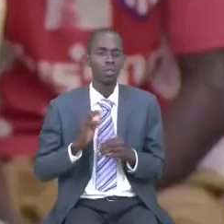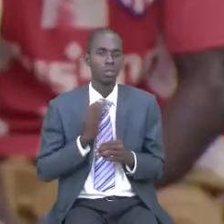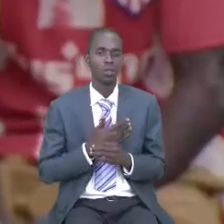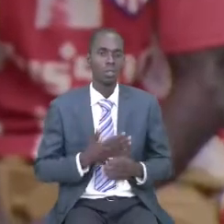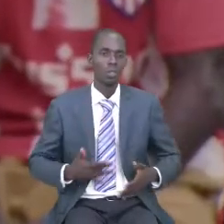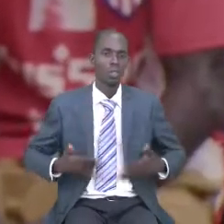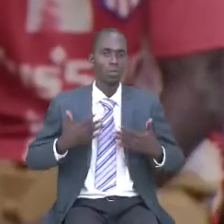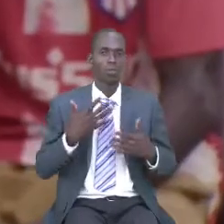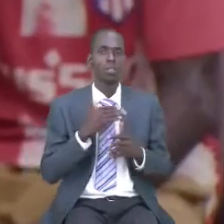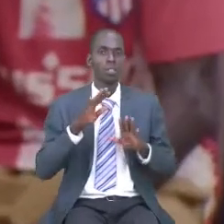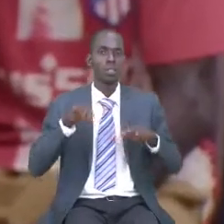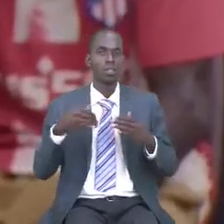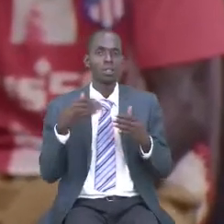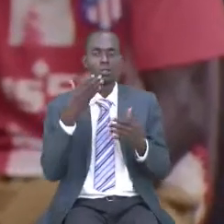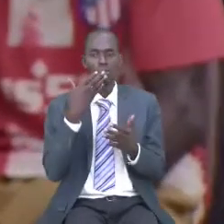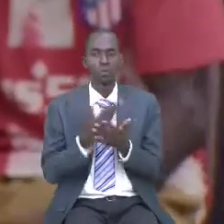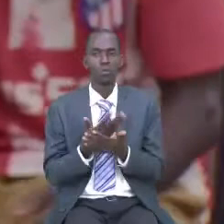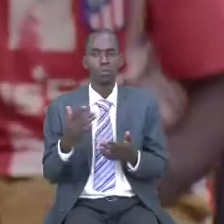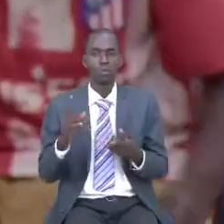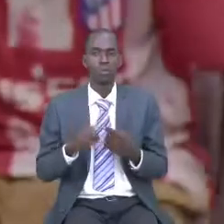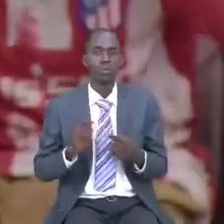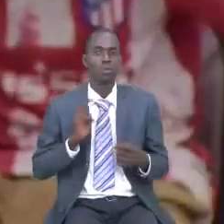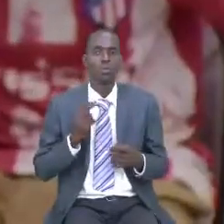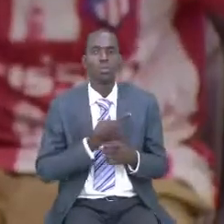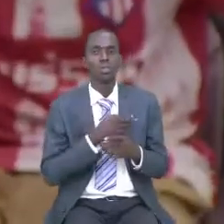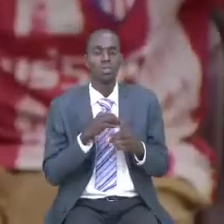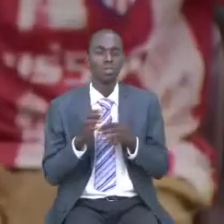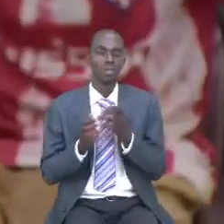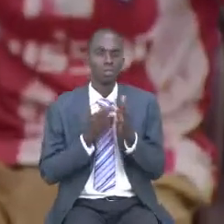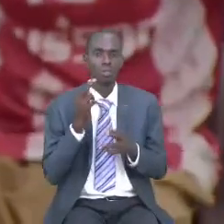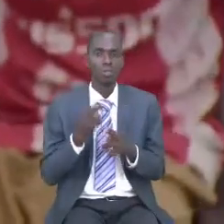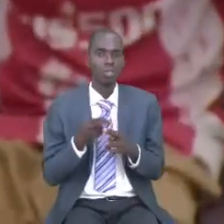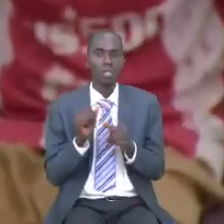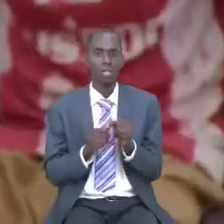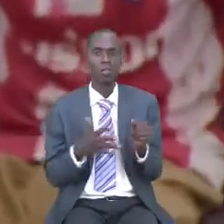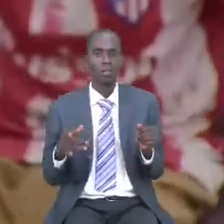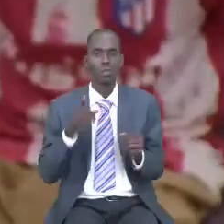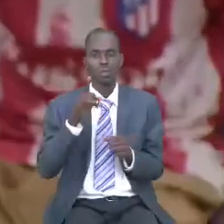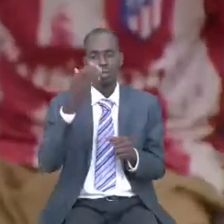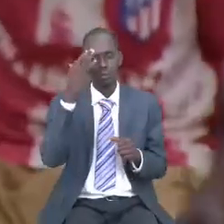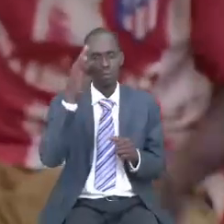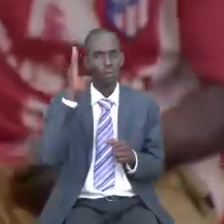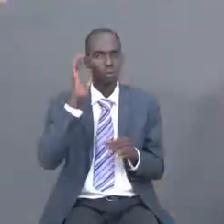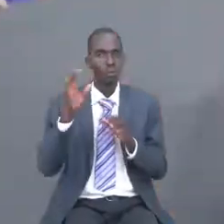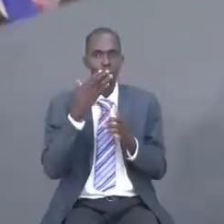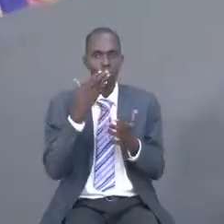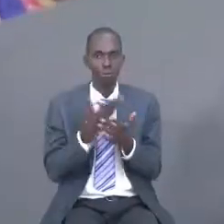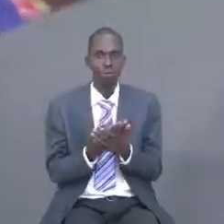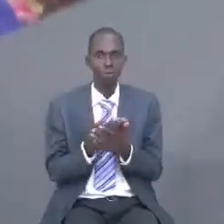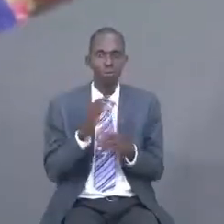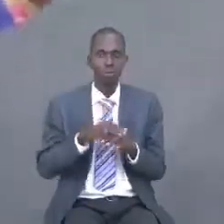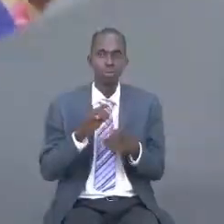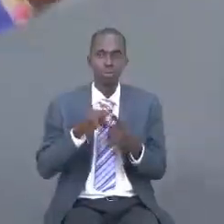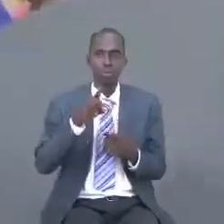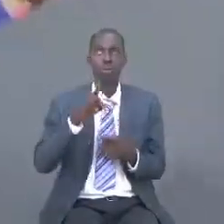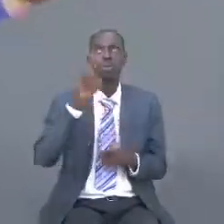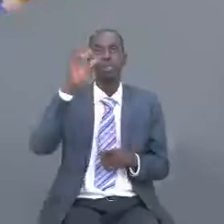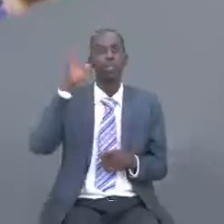us. Everything he knows will do good in your life, he will give unto you.